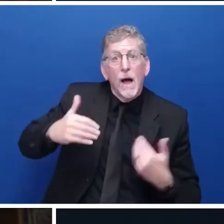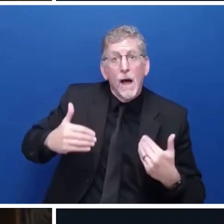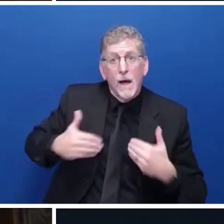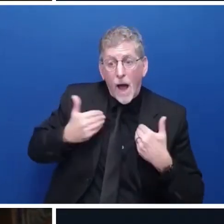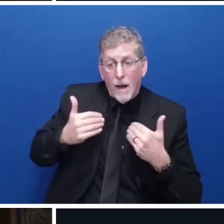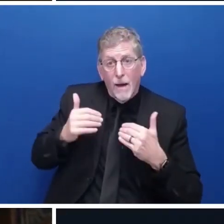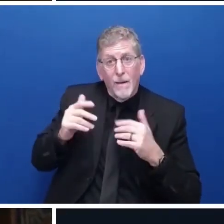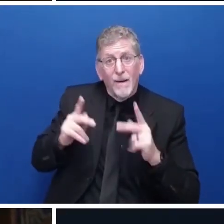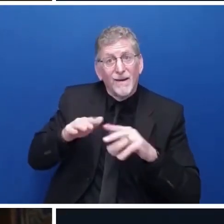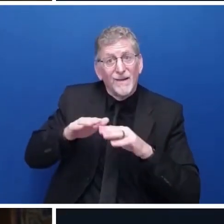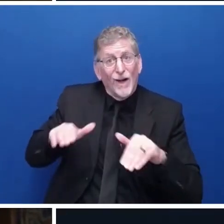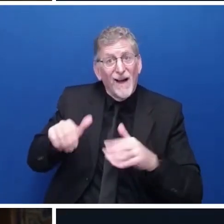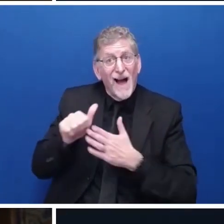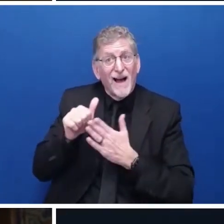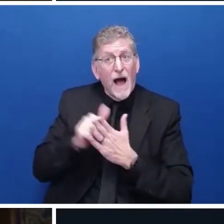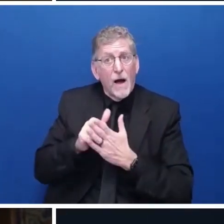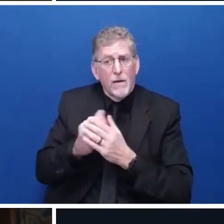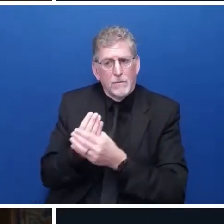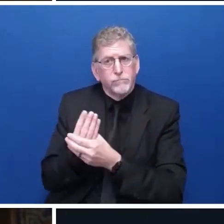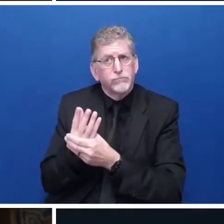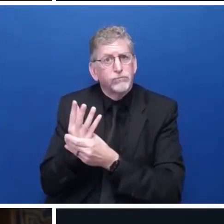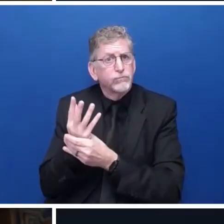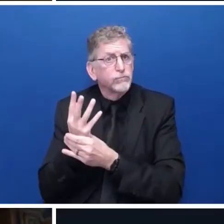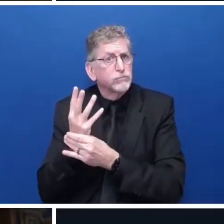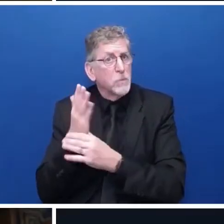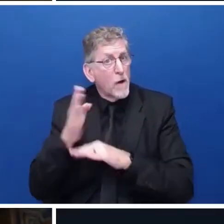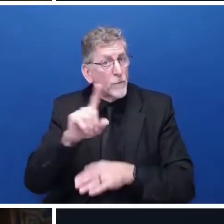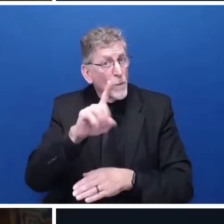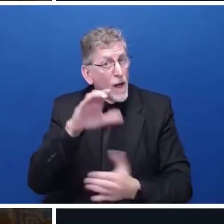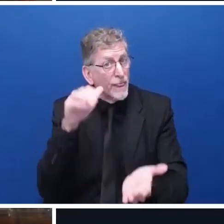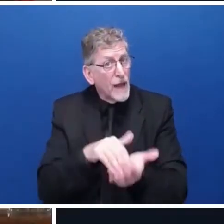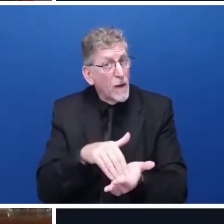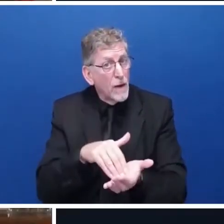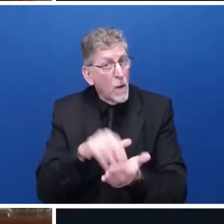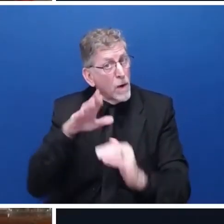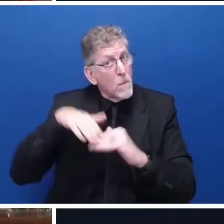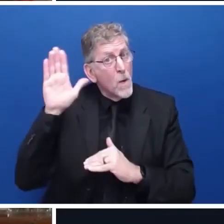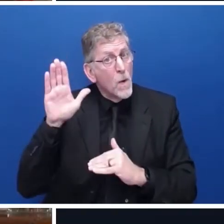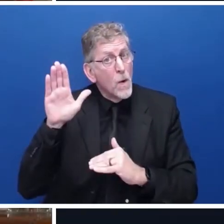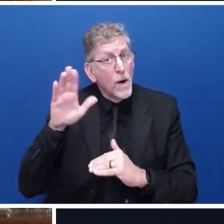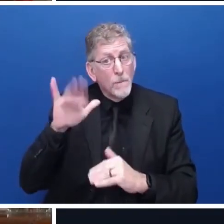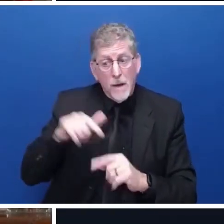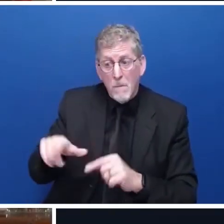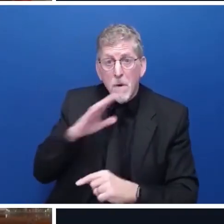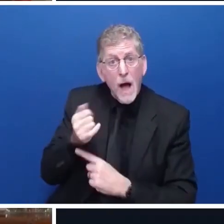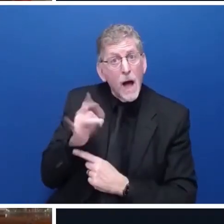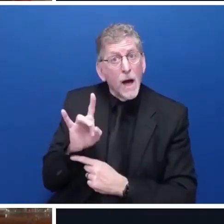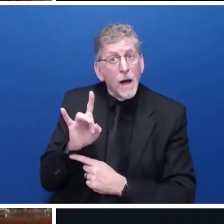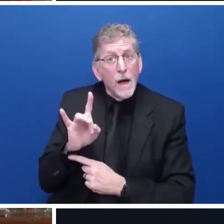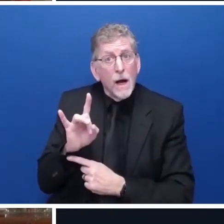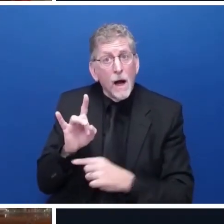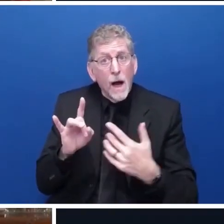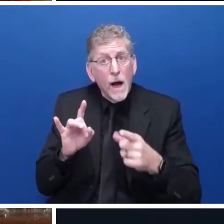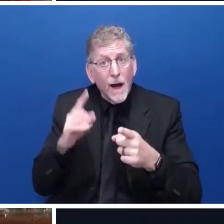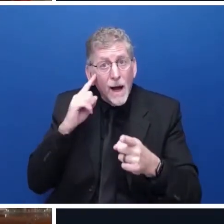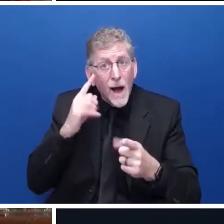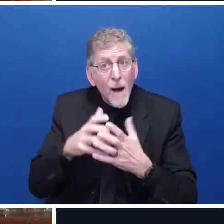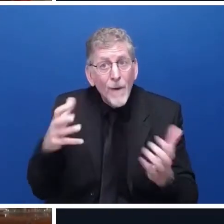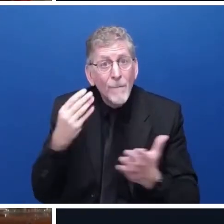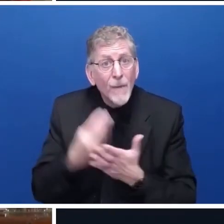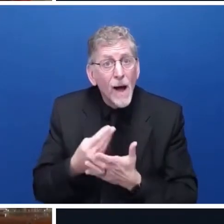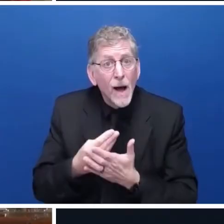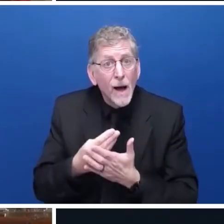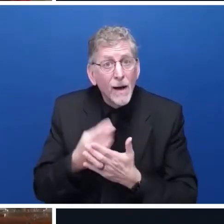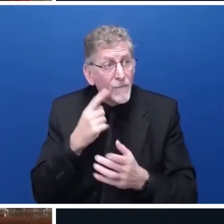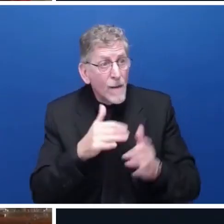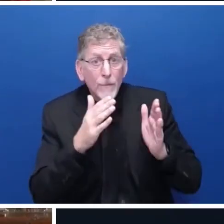$100,000 or more by the time they turn 18. Think of it. How much money is that for somebody that started with nothing? Over 100,000, could